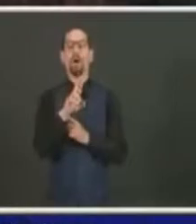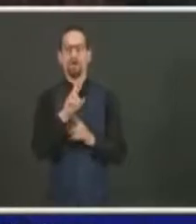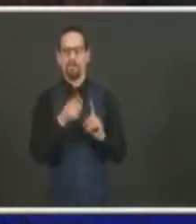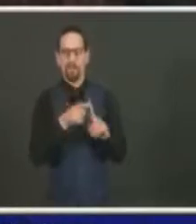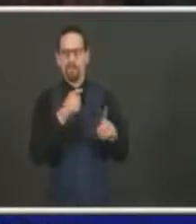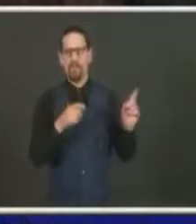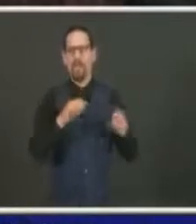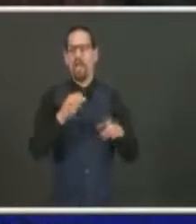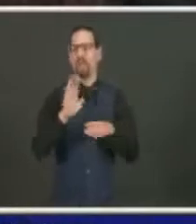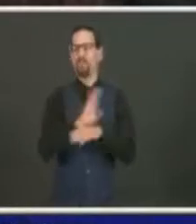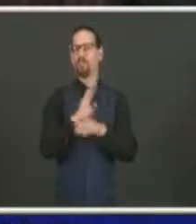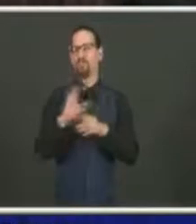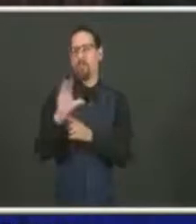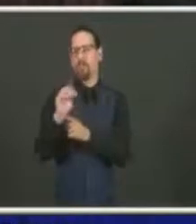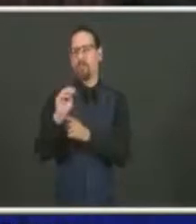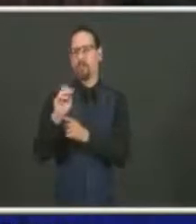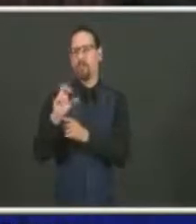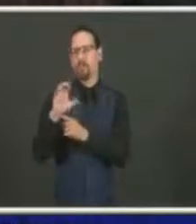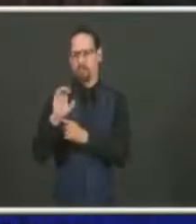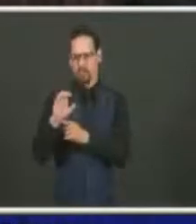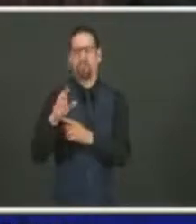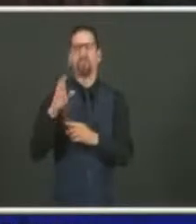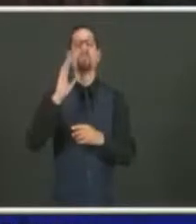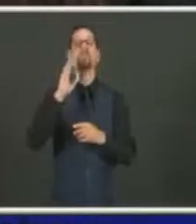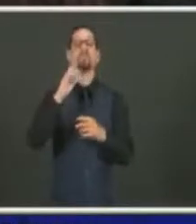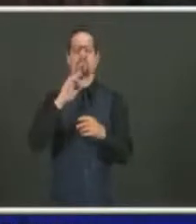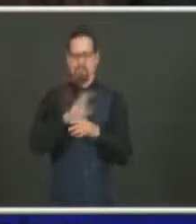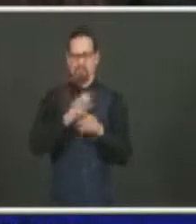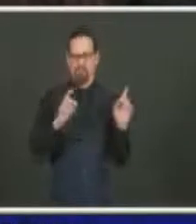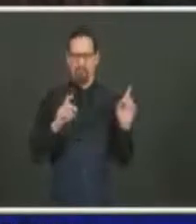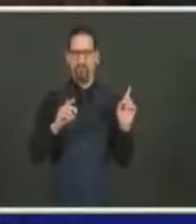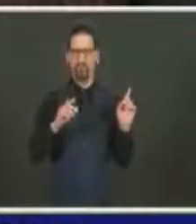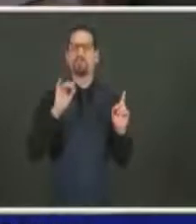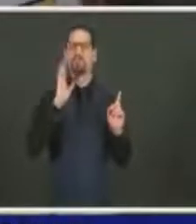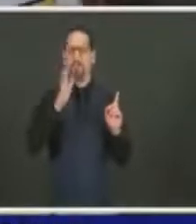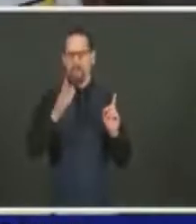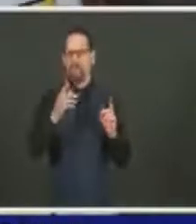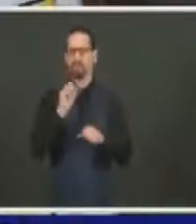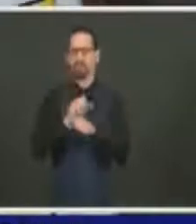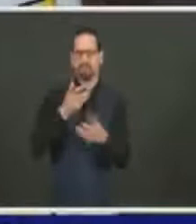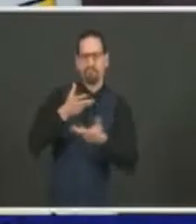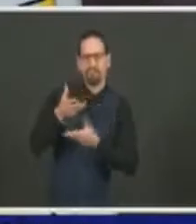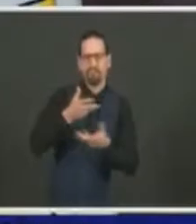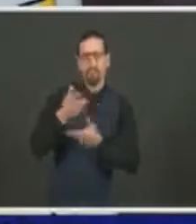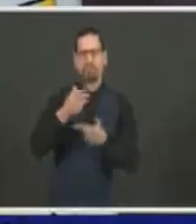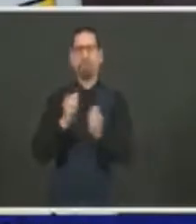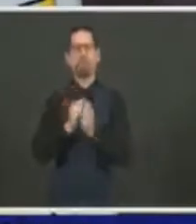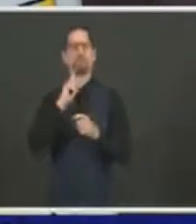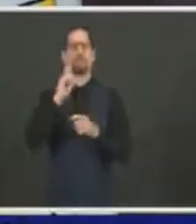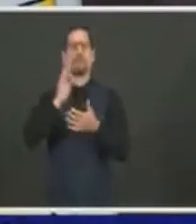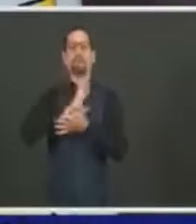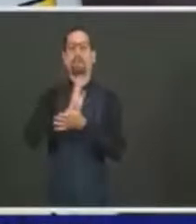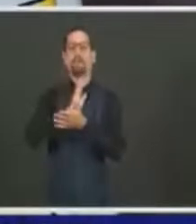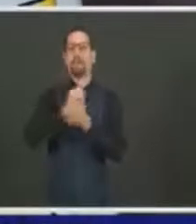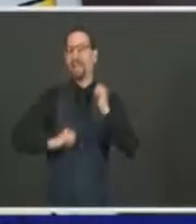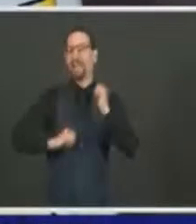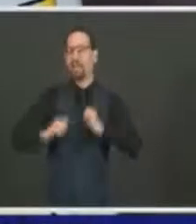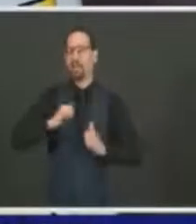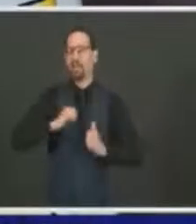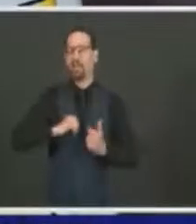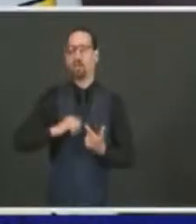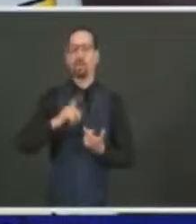new businesses that are going to be coming online. In phase 3, where movie theaters, bowling alleys, that's all going to be coming